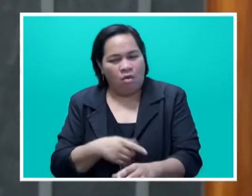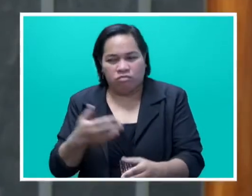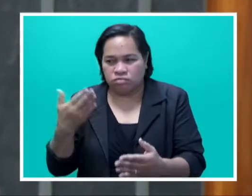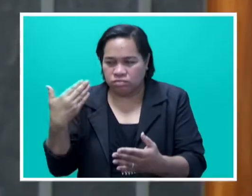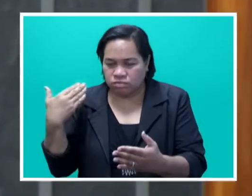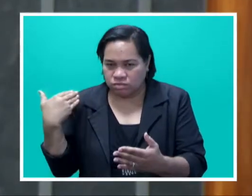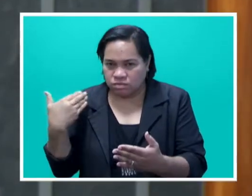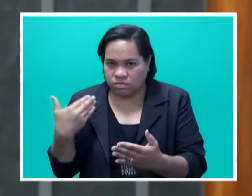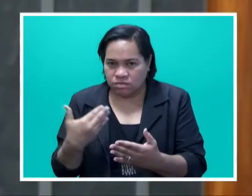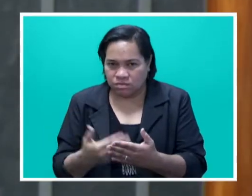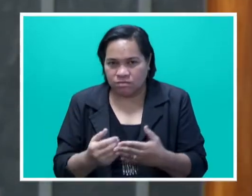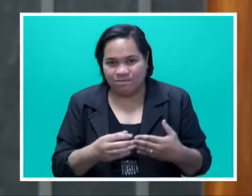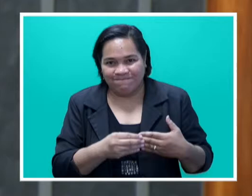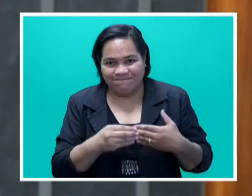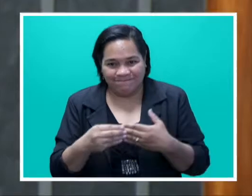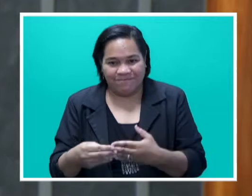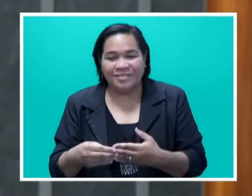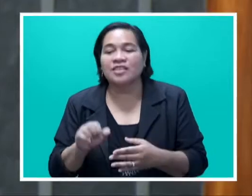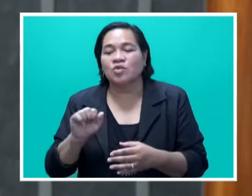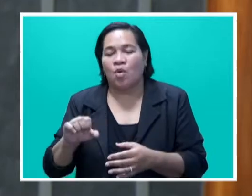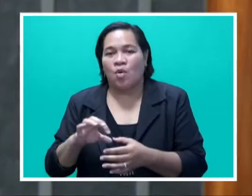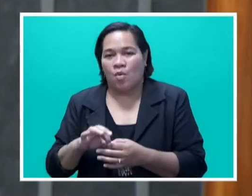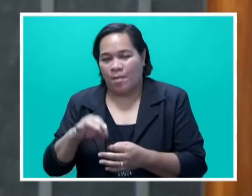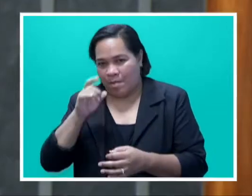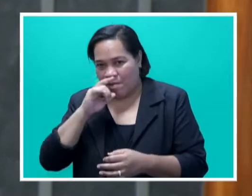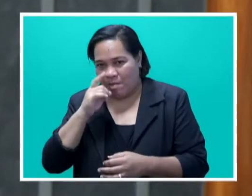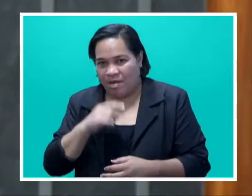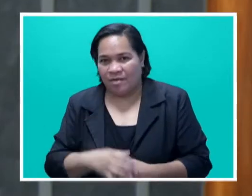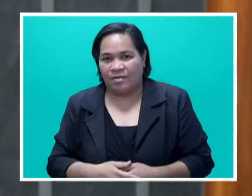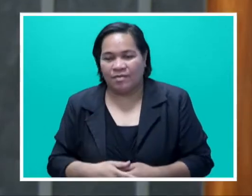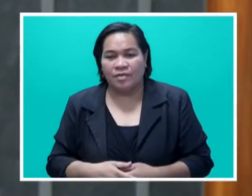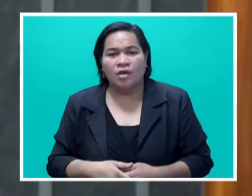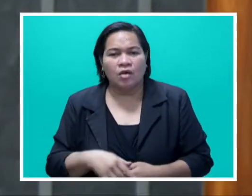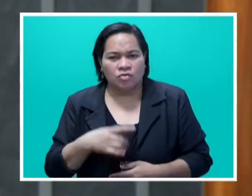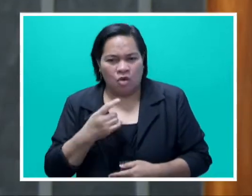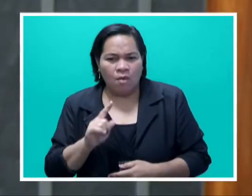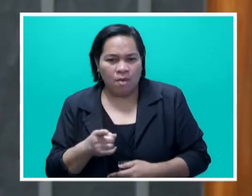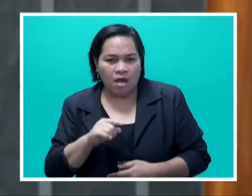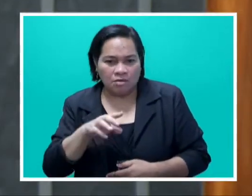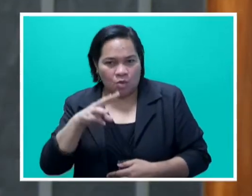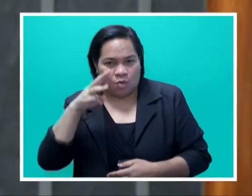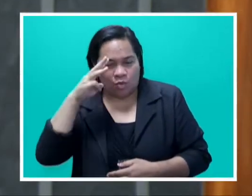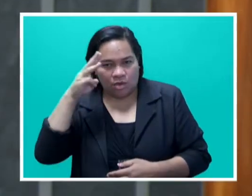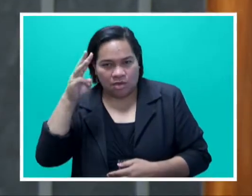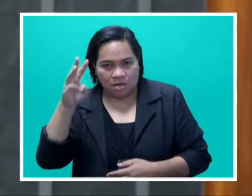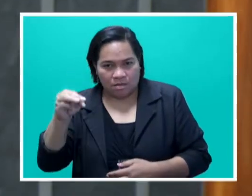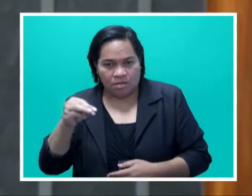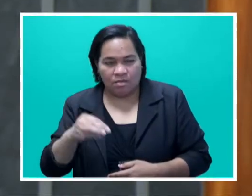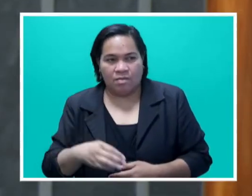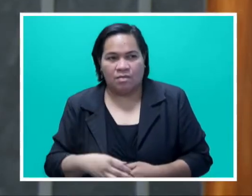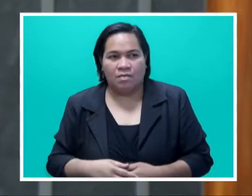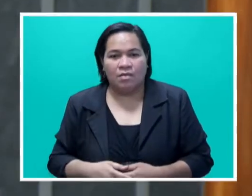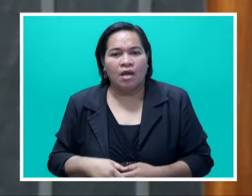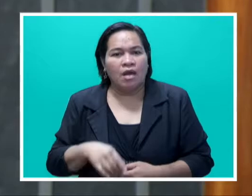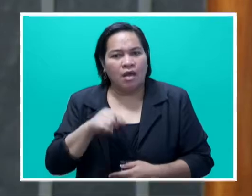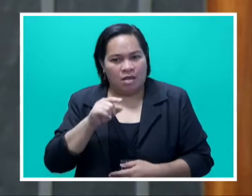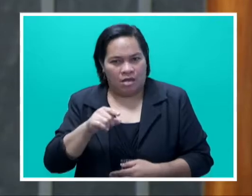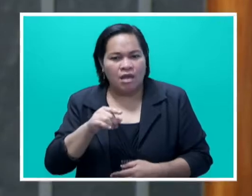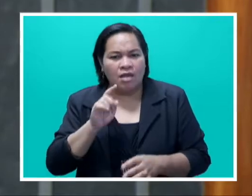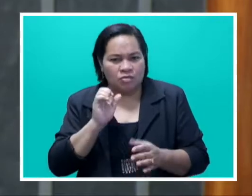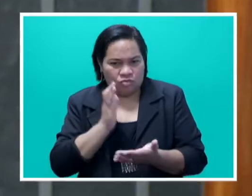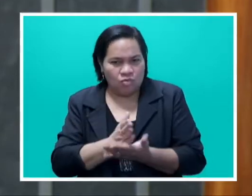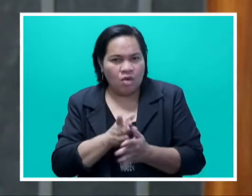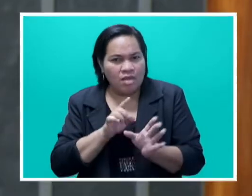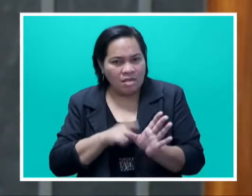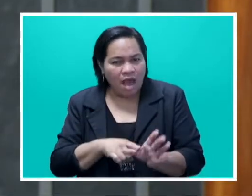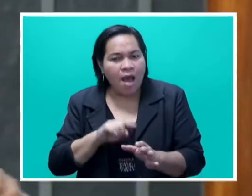Maduata. And his words showed wisdom beyond his years and provided a solid